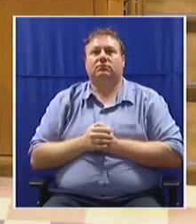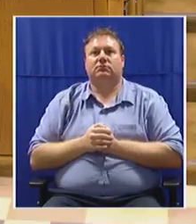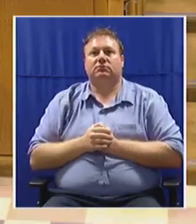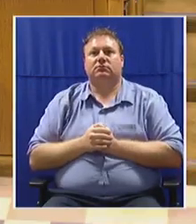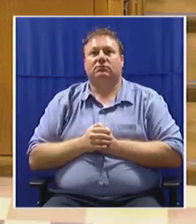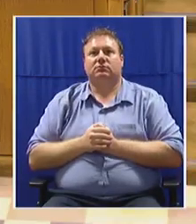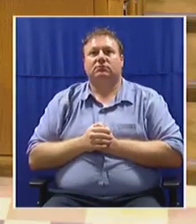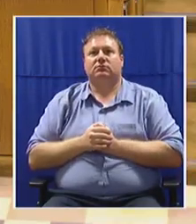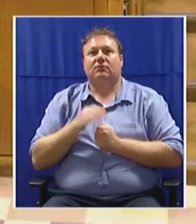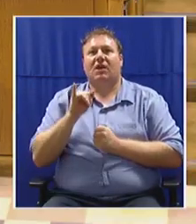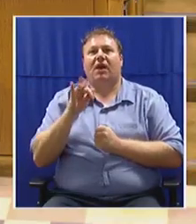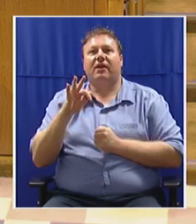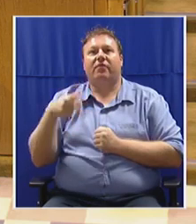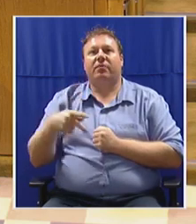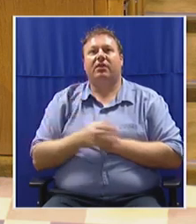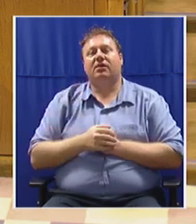The IFP.